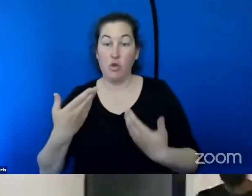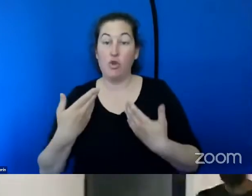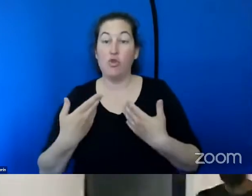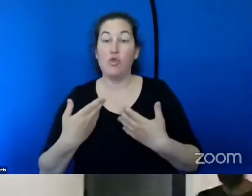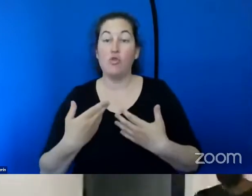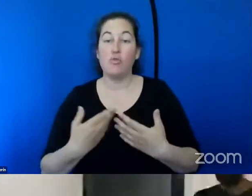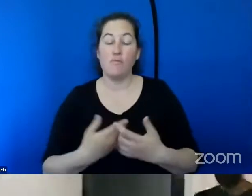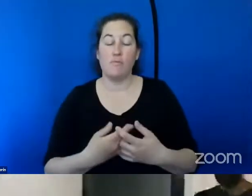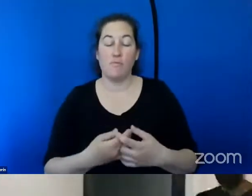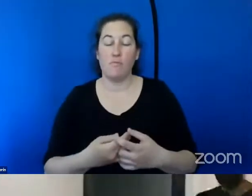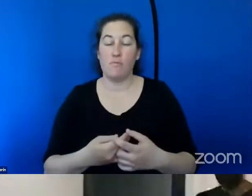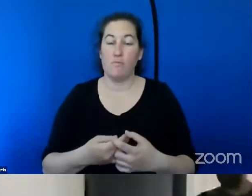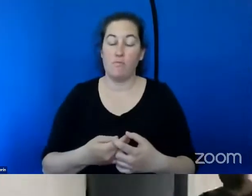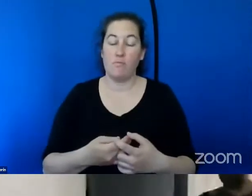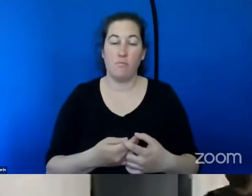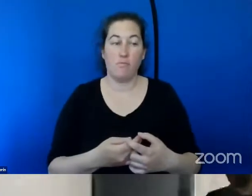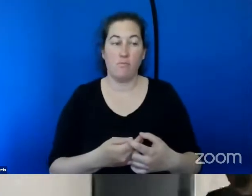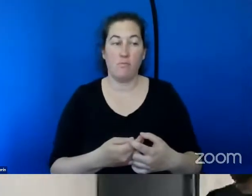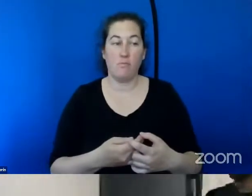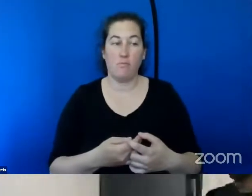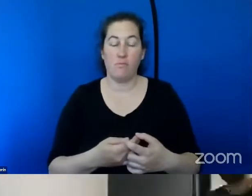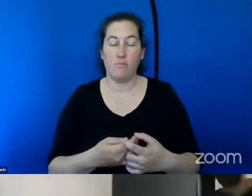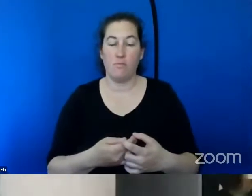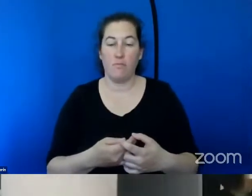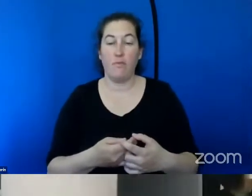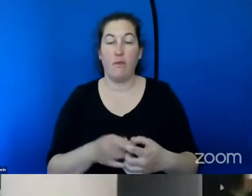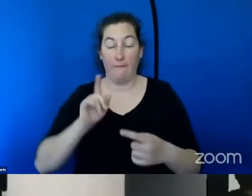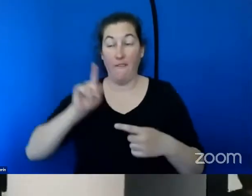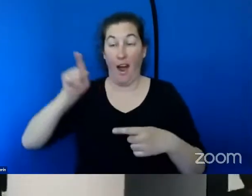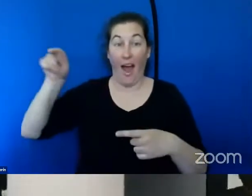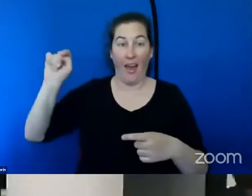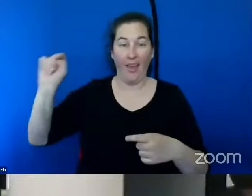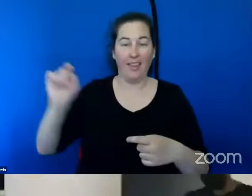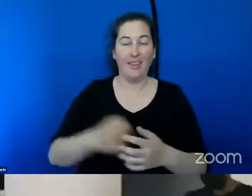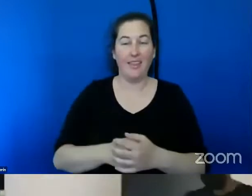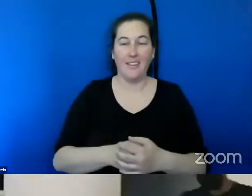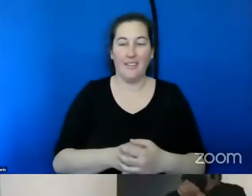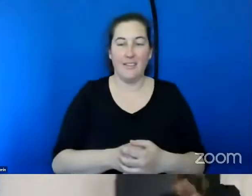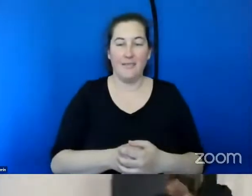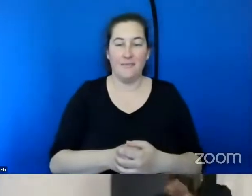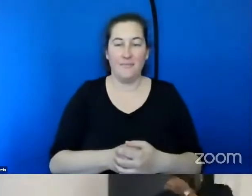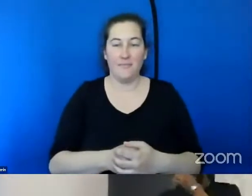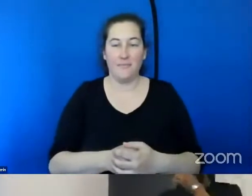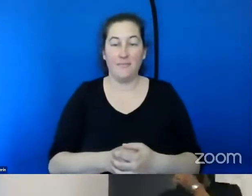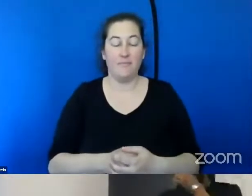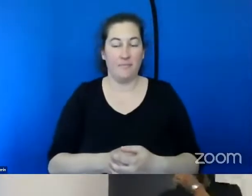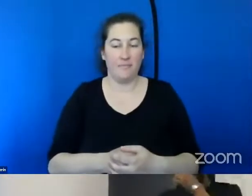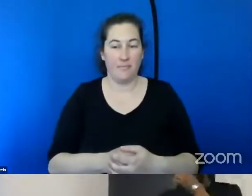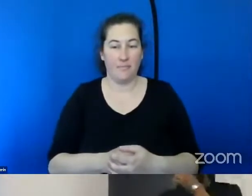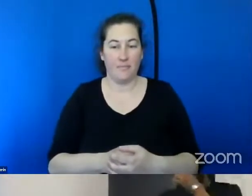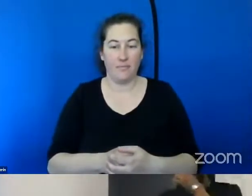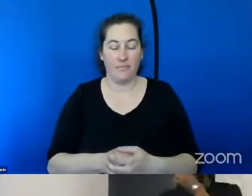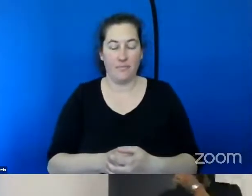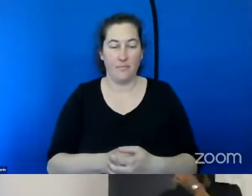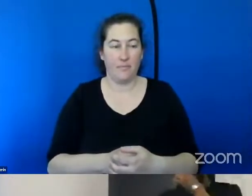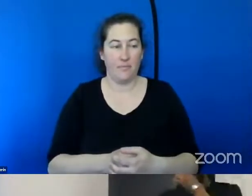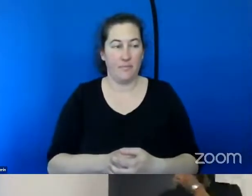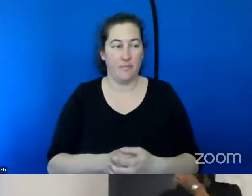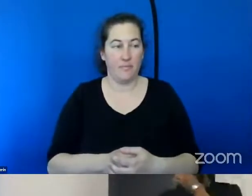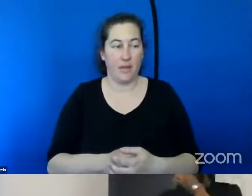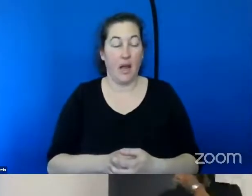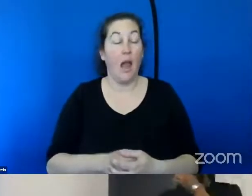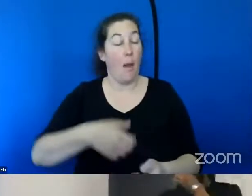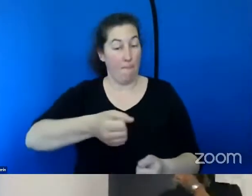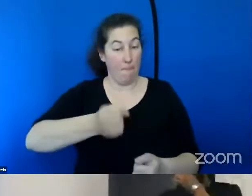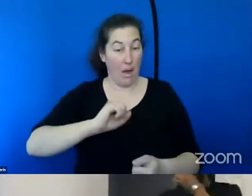the team is Yayat Supriyatna, a passionate rock drummer, but also very, very